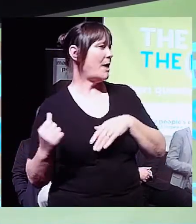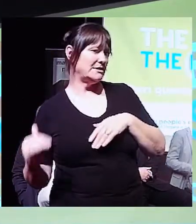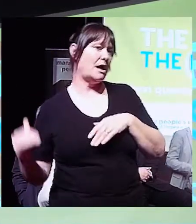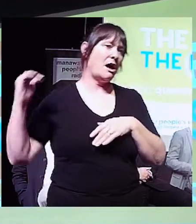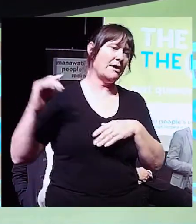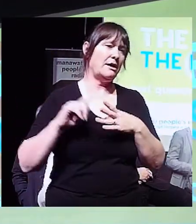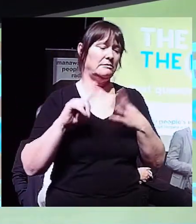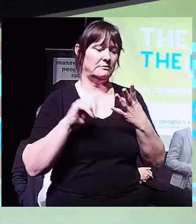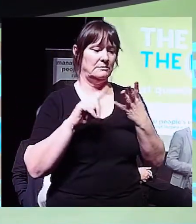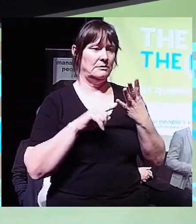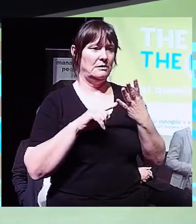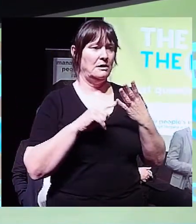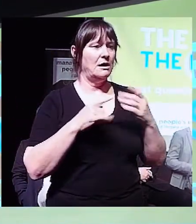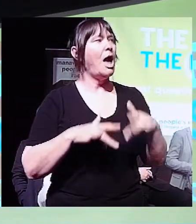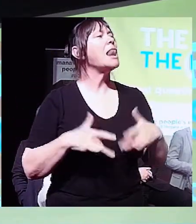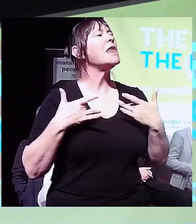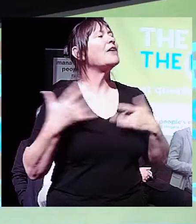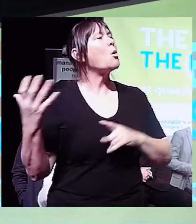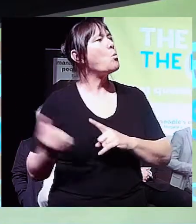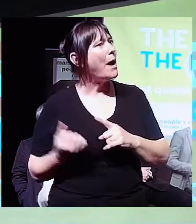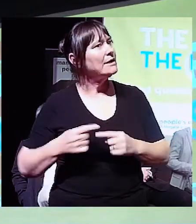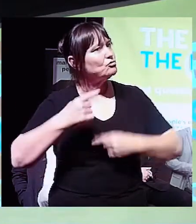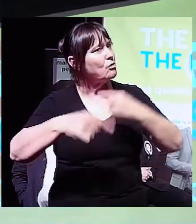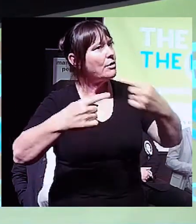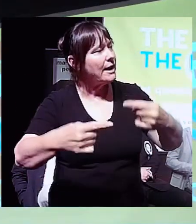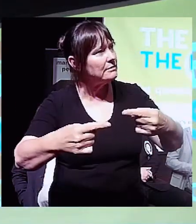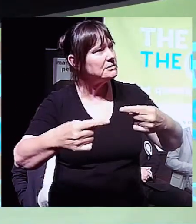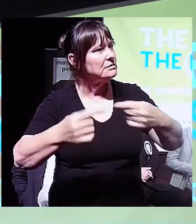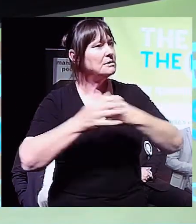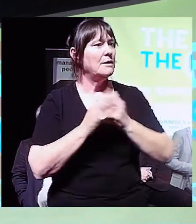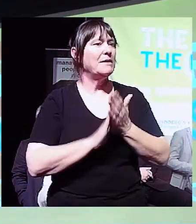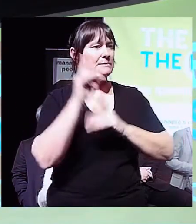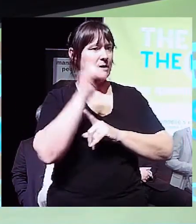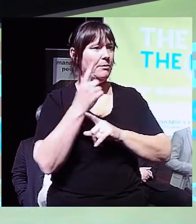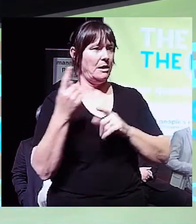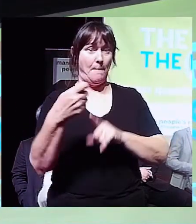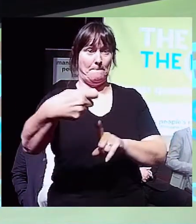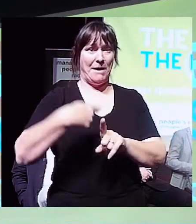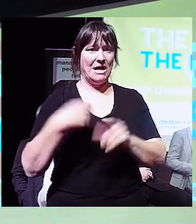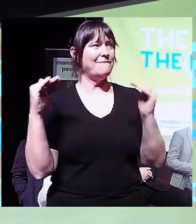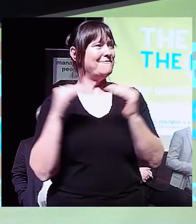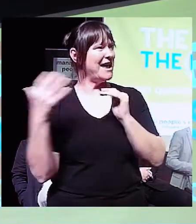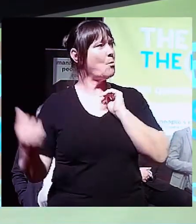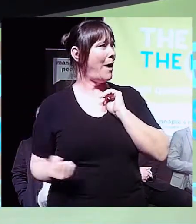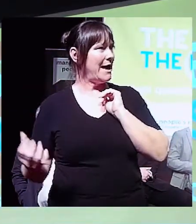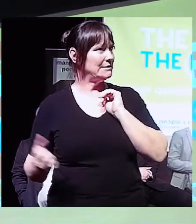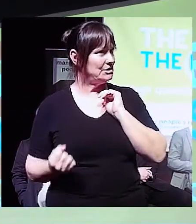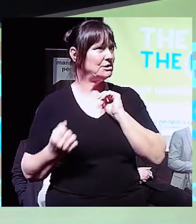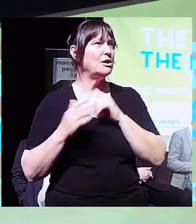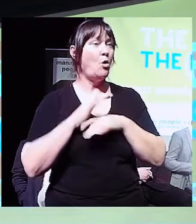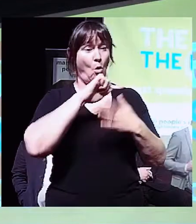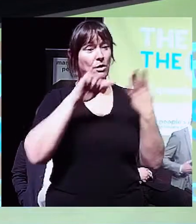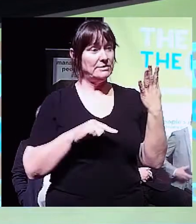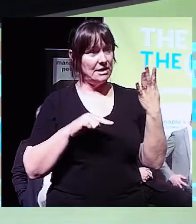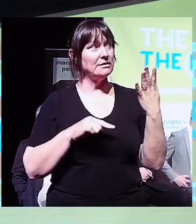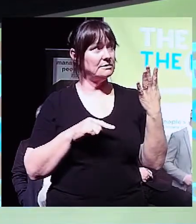as rolling out living wage to government contractors to ensure that people actually are paid a fair and decent wage. These are factors that will